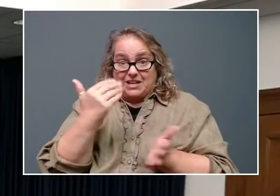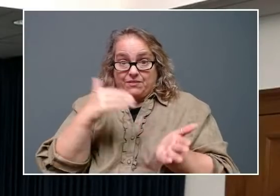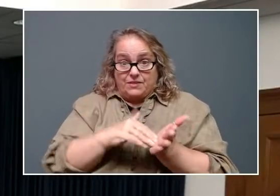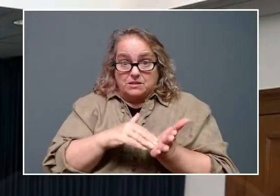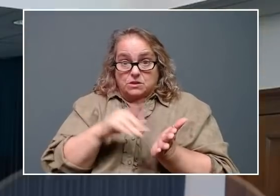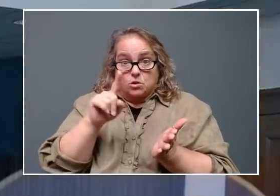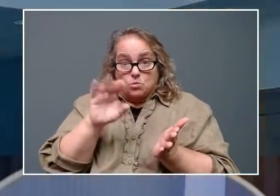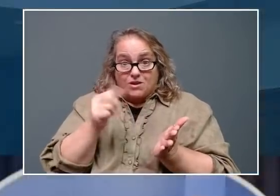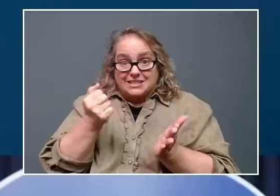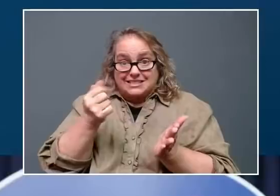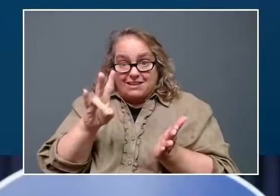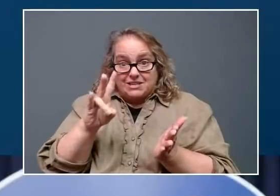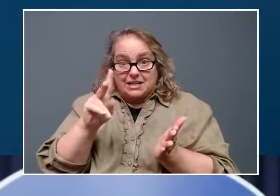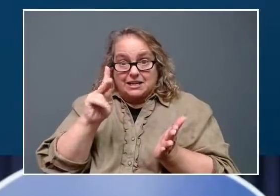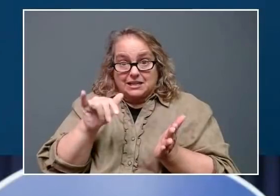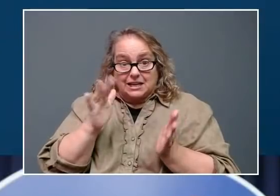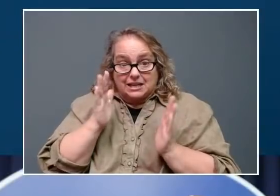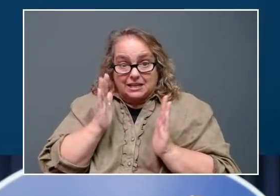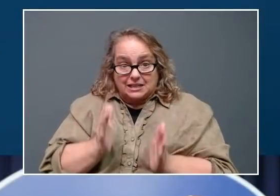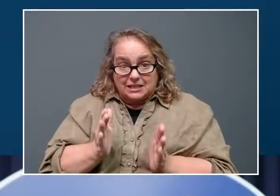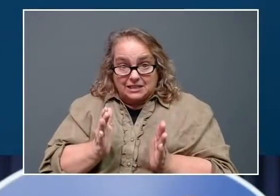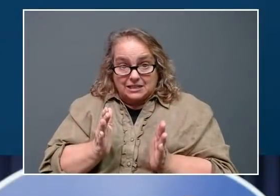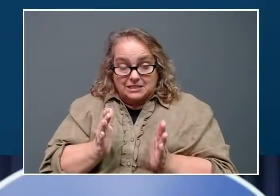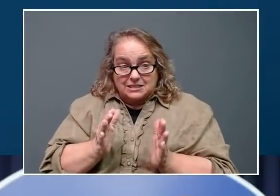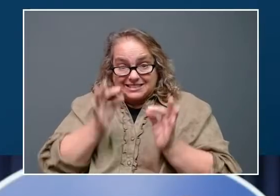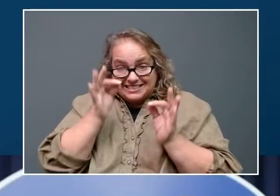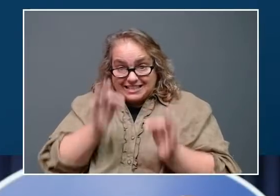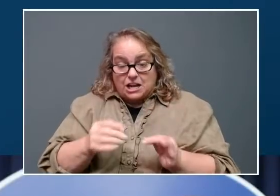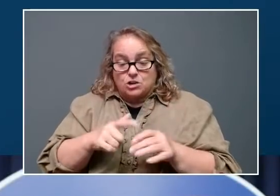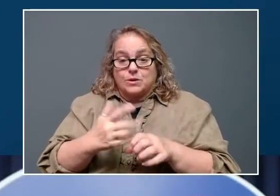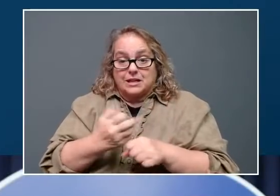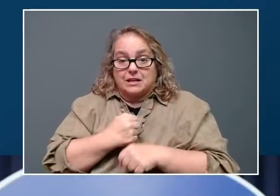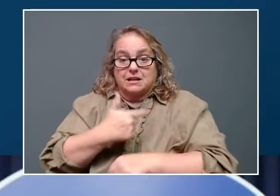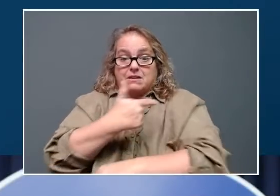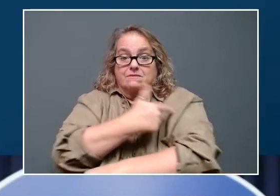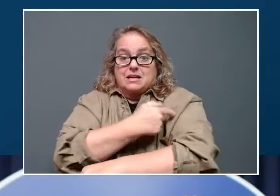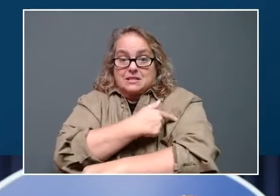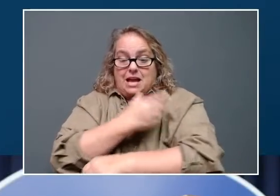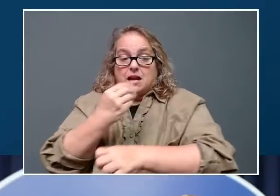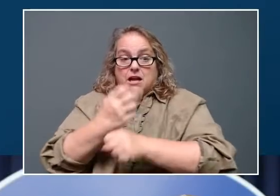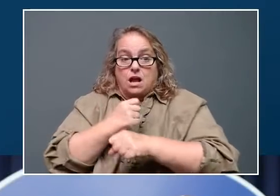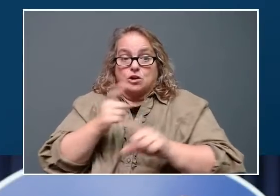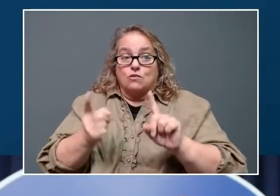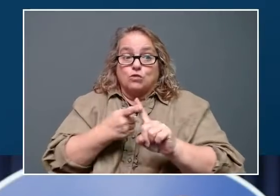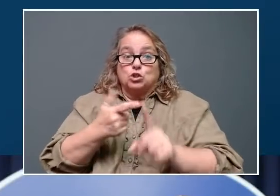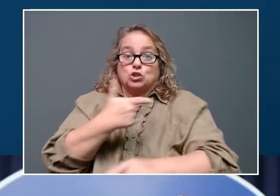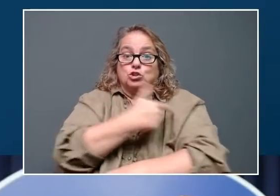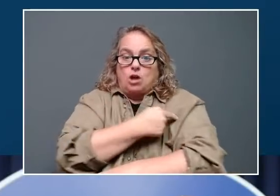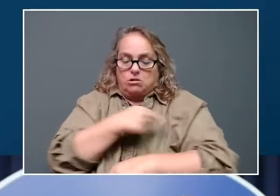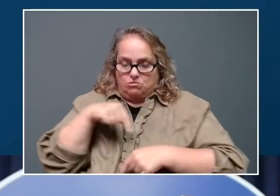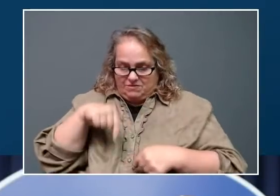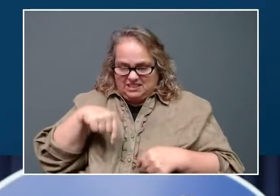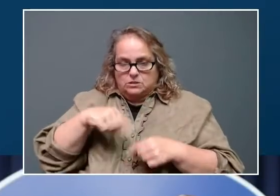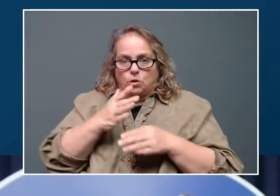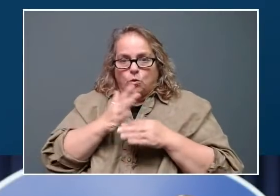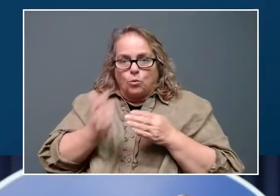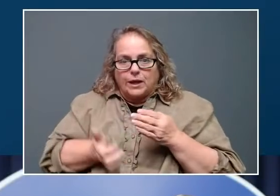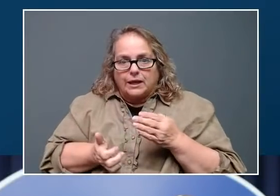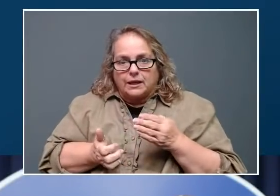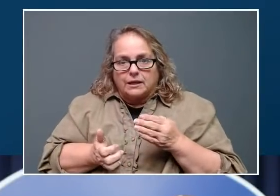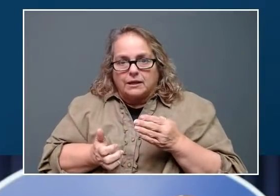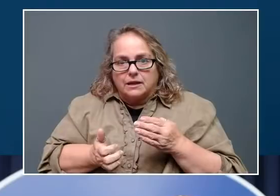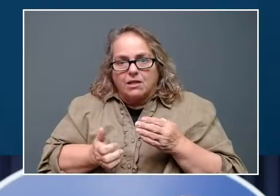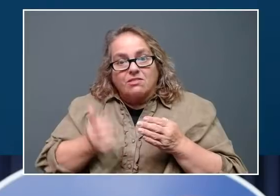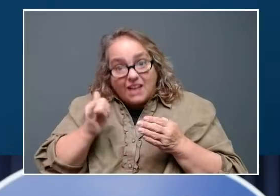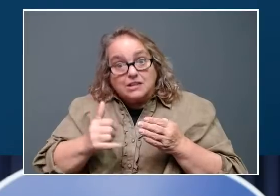15,117 Kentuckians decided to get vaccinated and got their first shot over the weekend. That is a pretty good